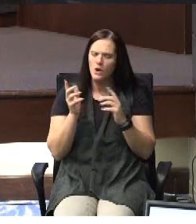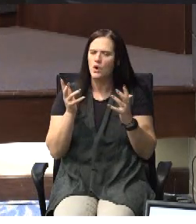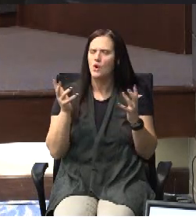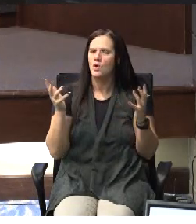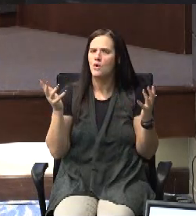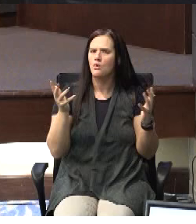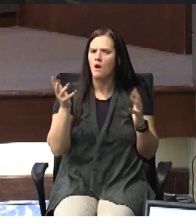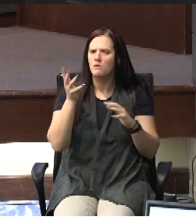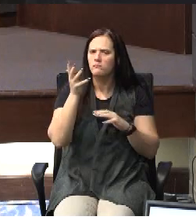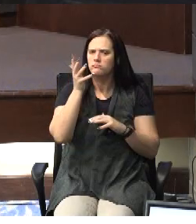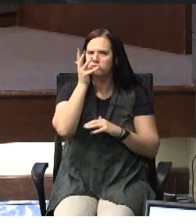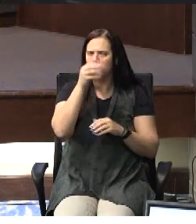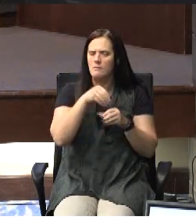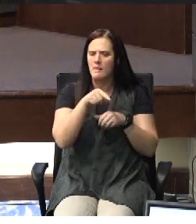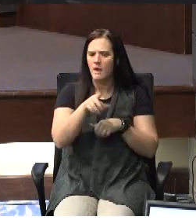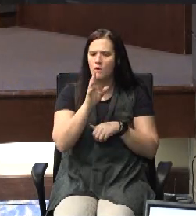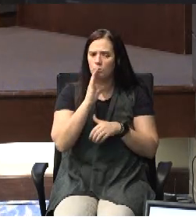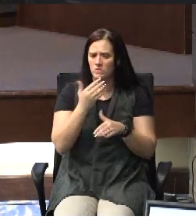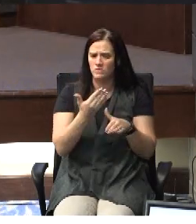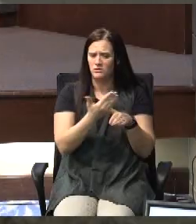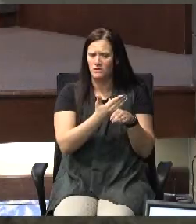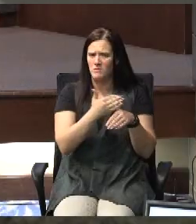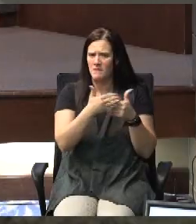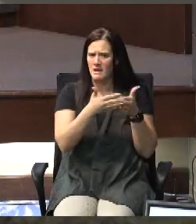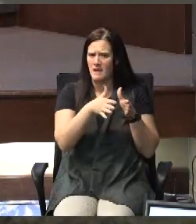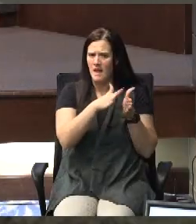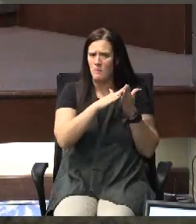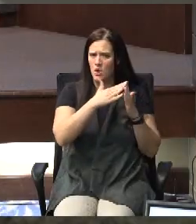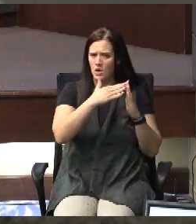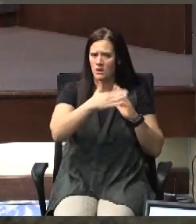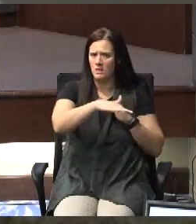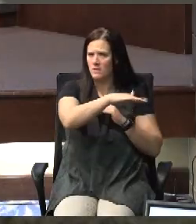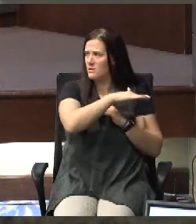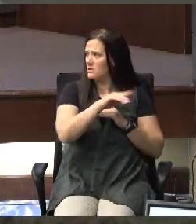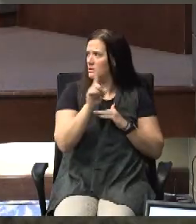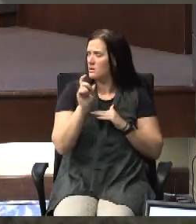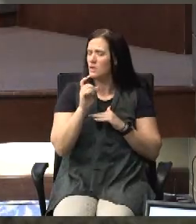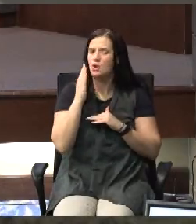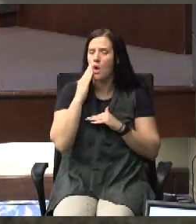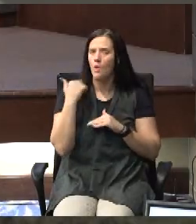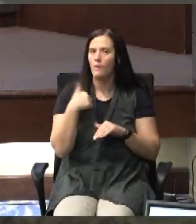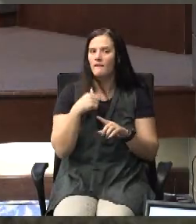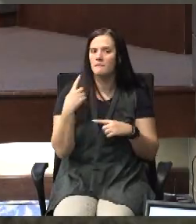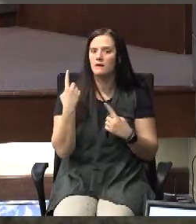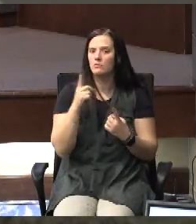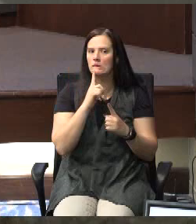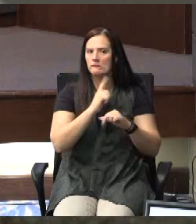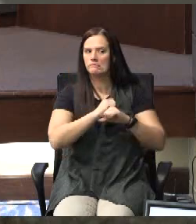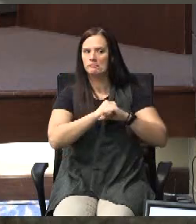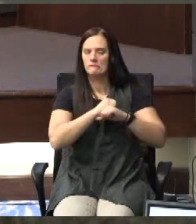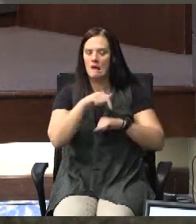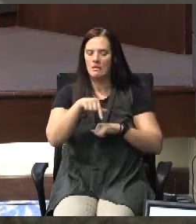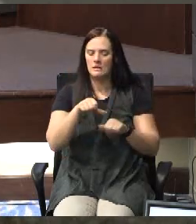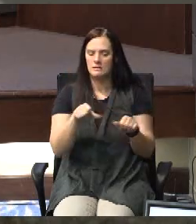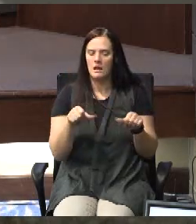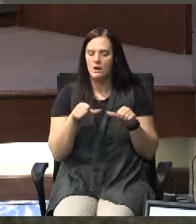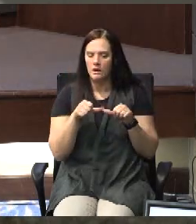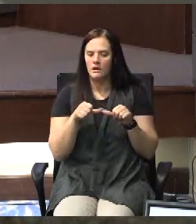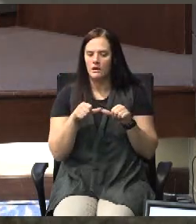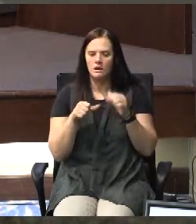what's coming up in there, is that going to disturb the neighborhood? You know, we've been real protective of this